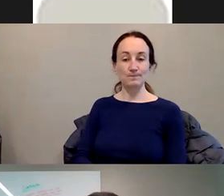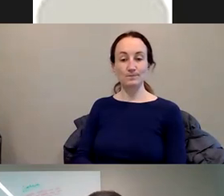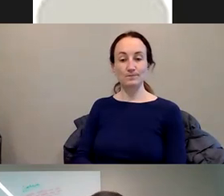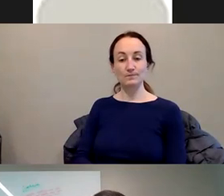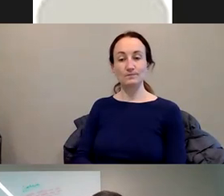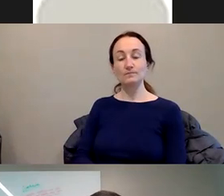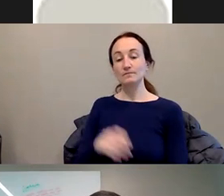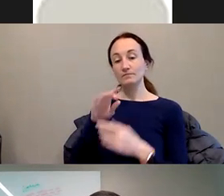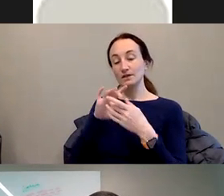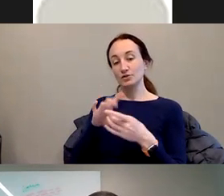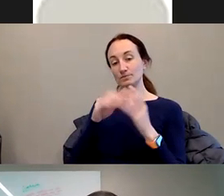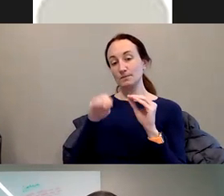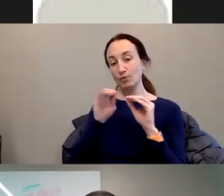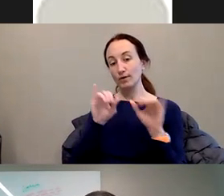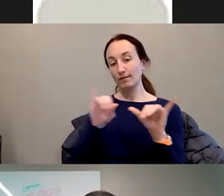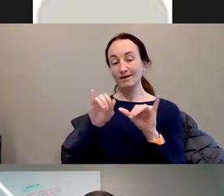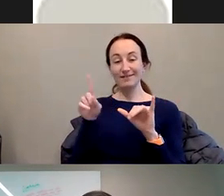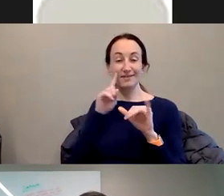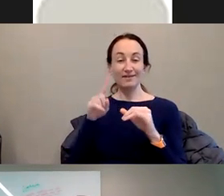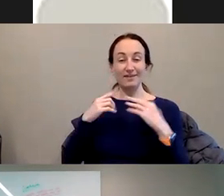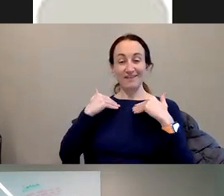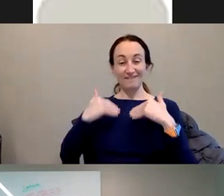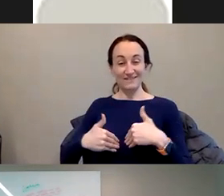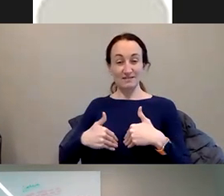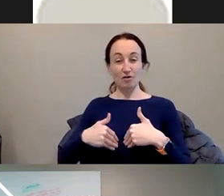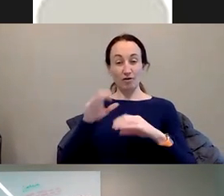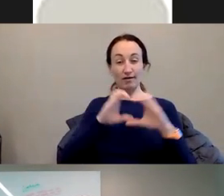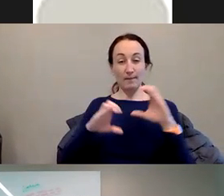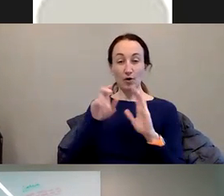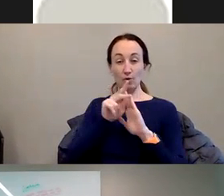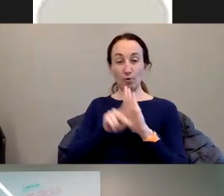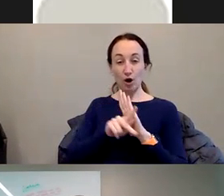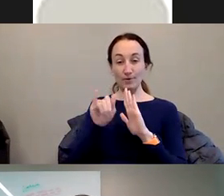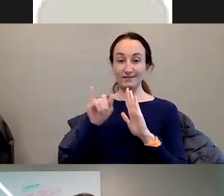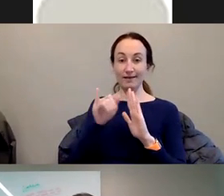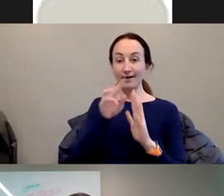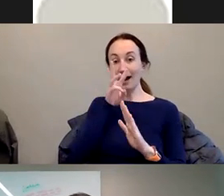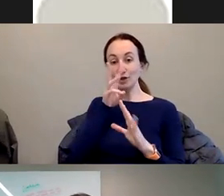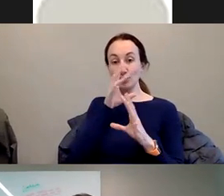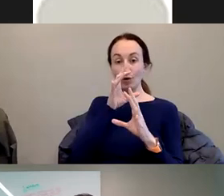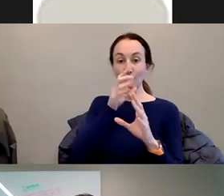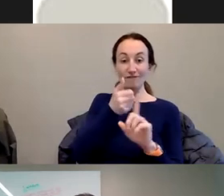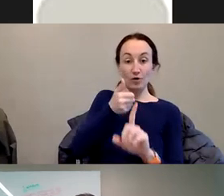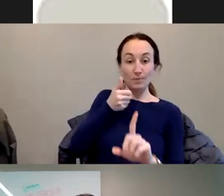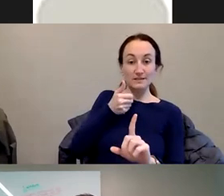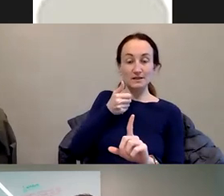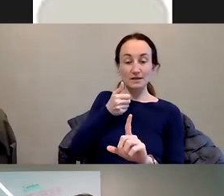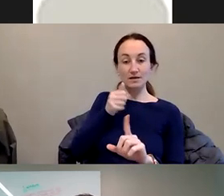In terms of more like these physiochemical properties like hydrophobicity or that,